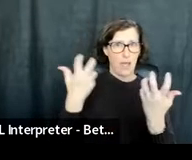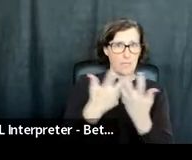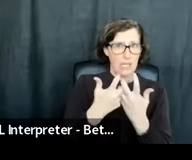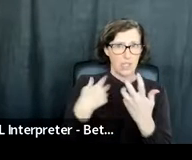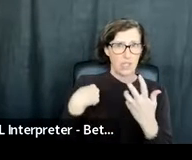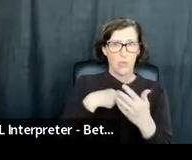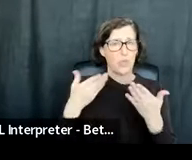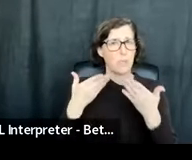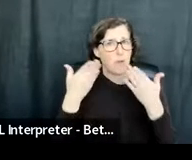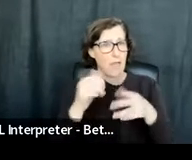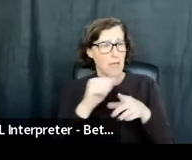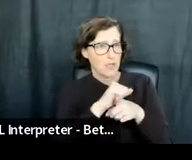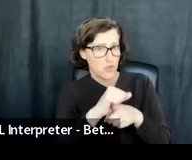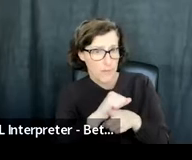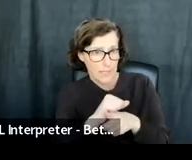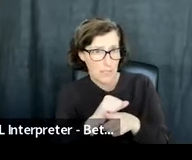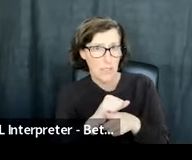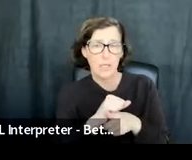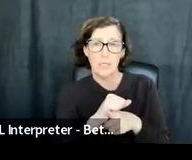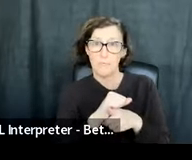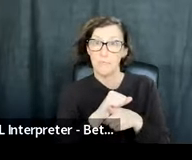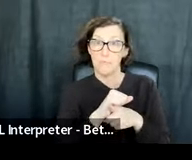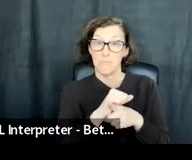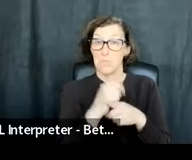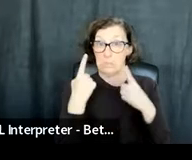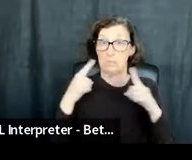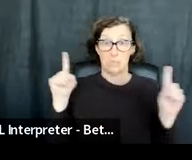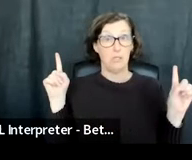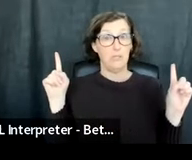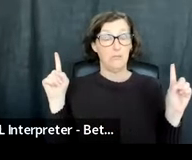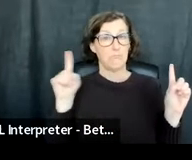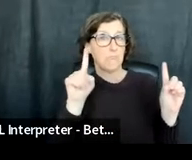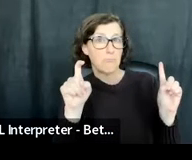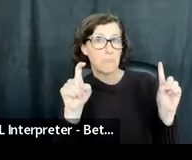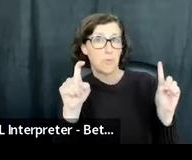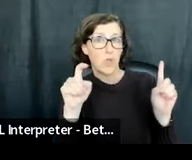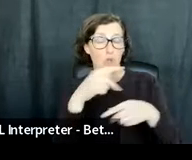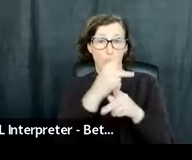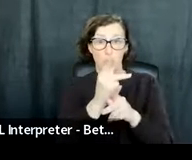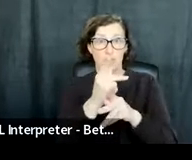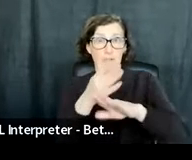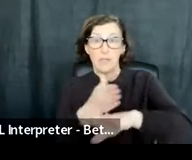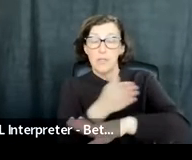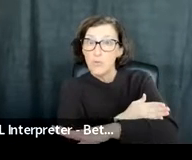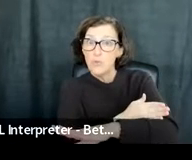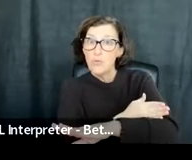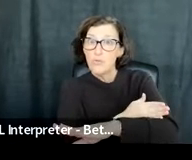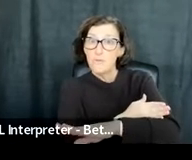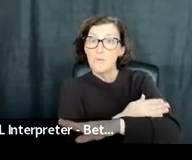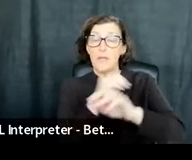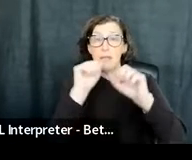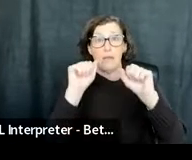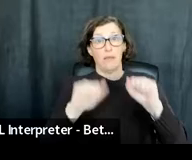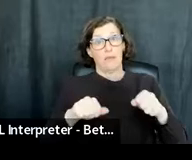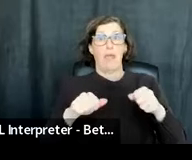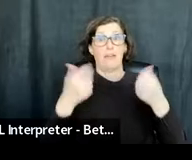the training. Has it been effective? Has productivity increased? Have they been able to complete those